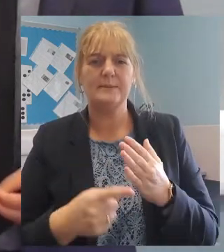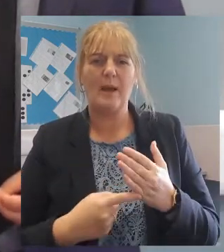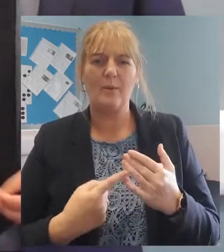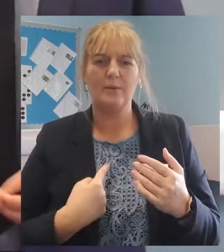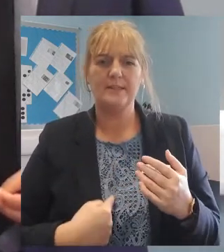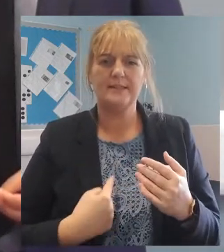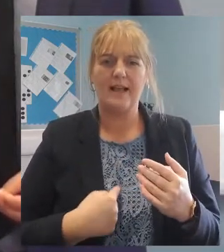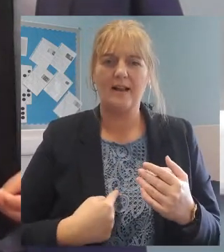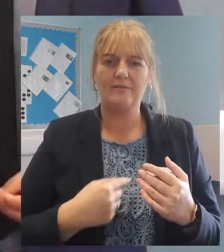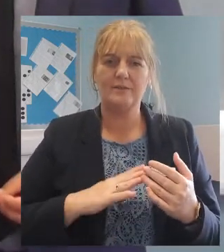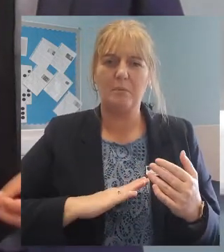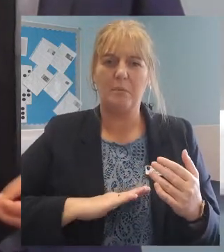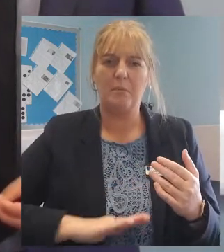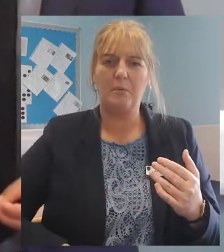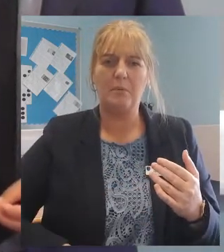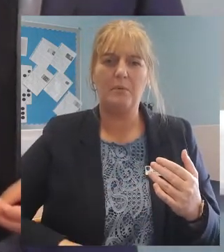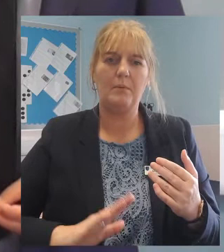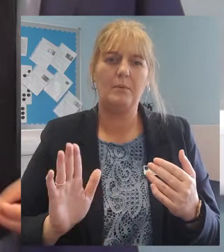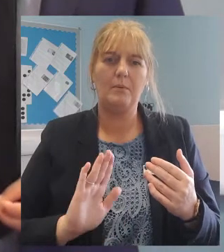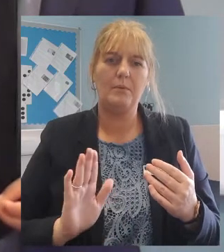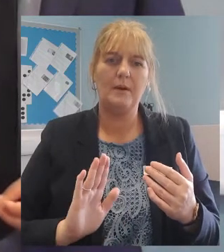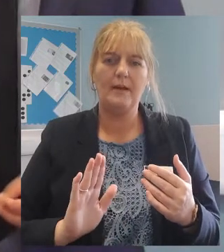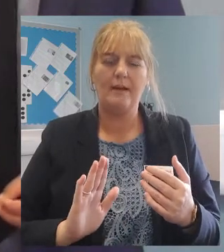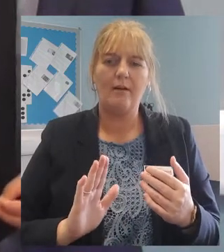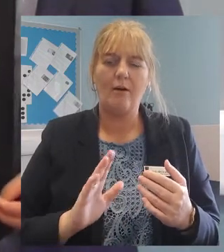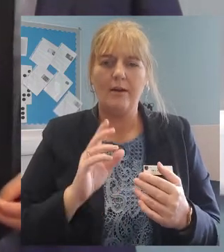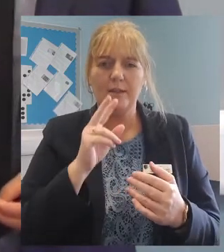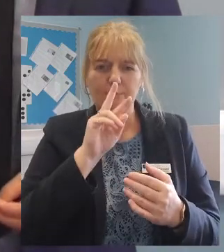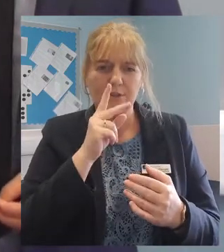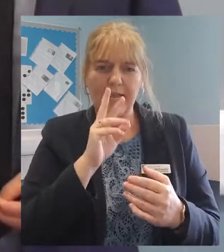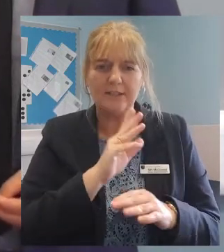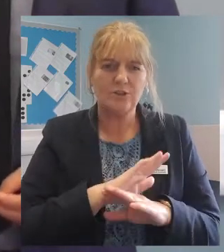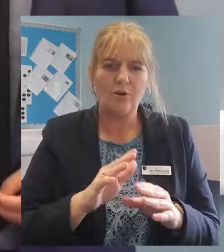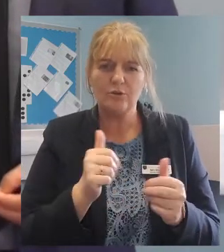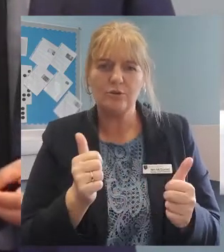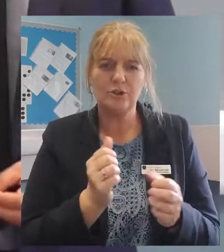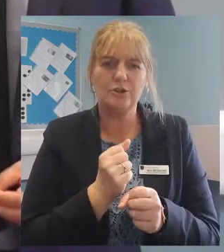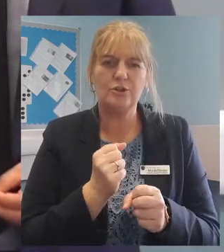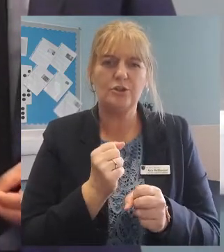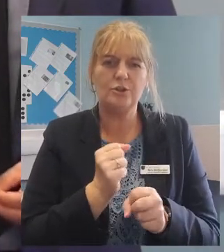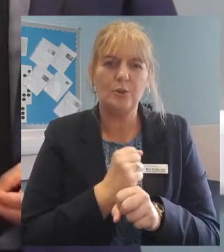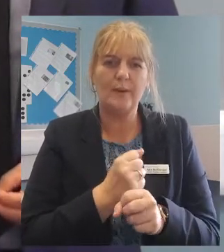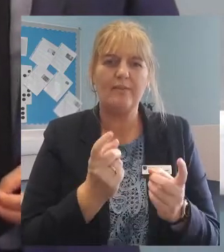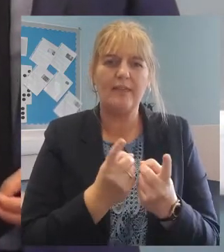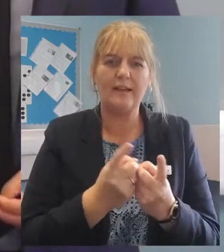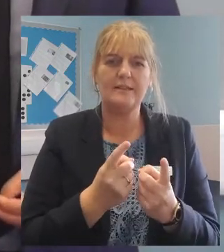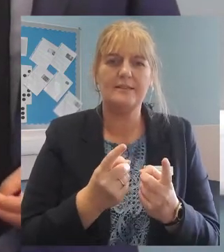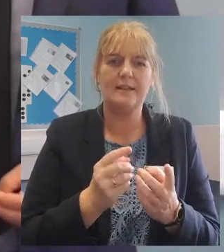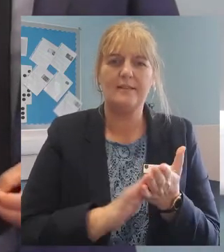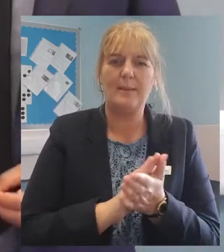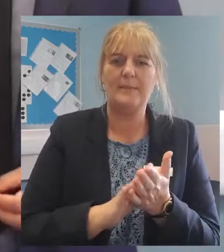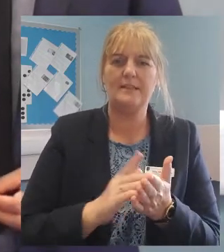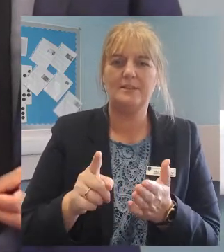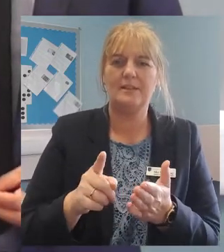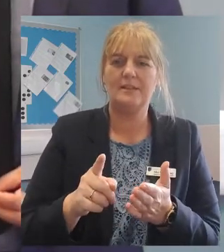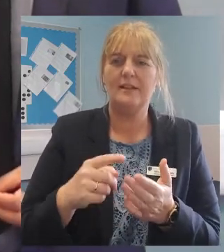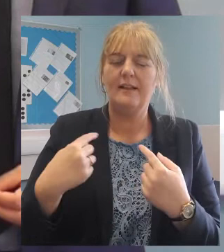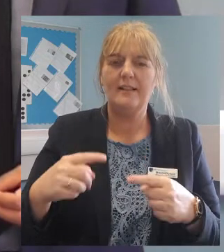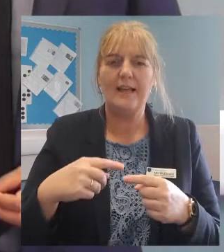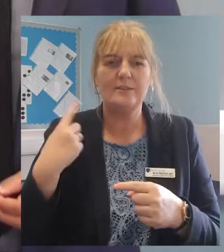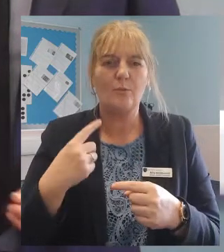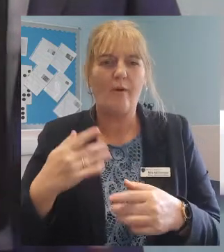that you hide your talents in order to make someone else feel better. It just means that you turn away from